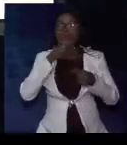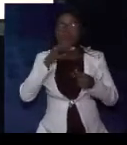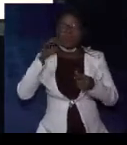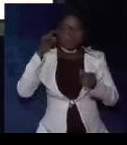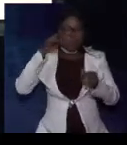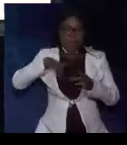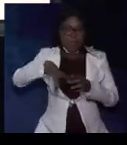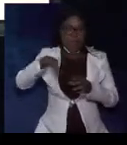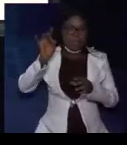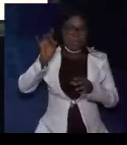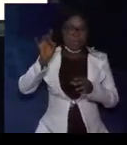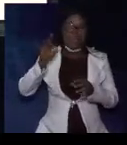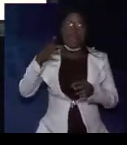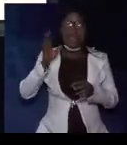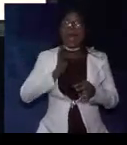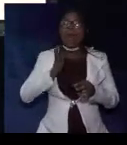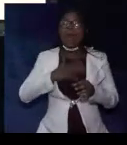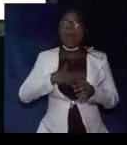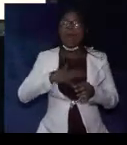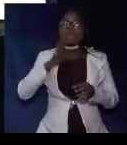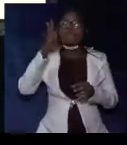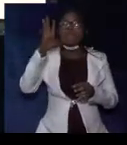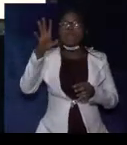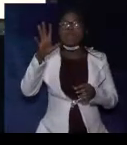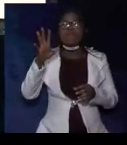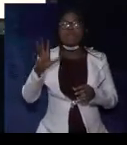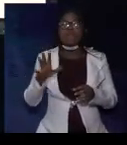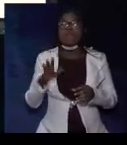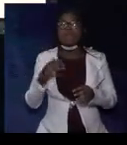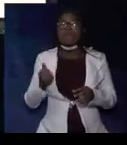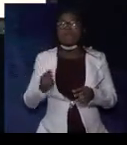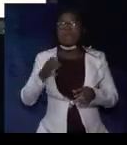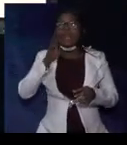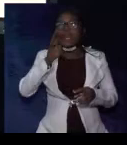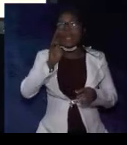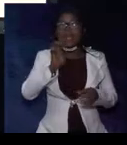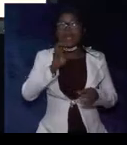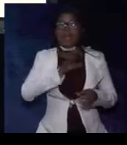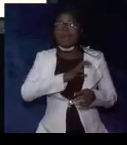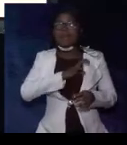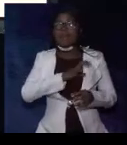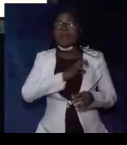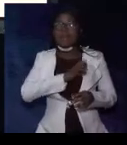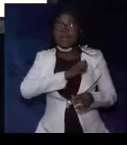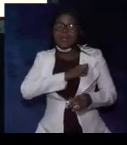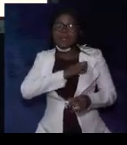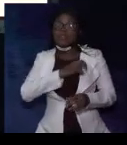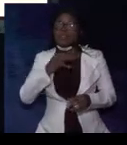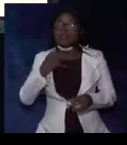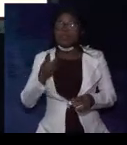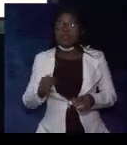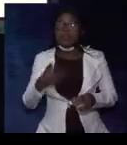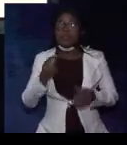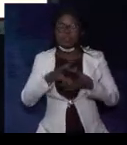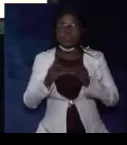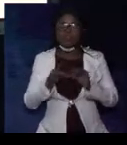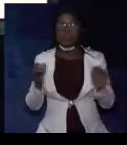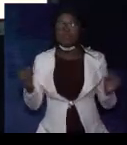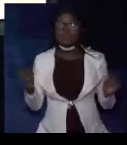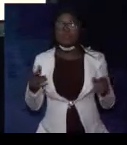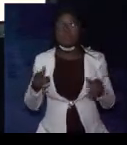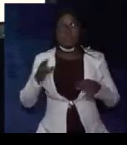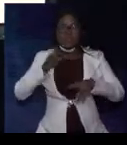identify our 5 elements of a story. Are you ready to listen? Please sit